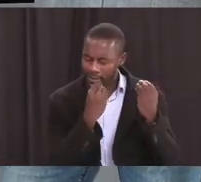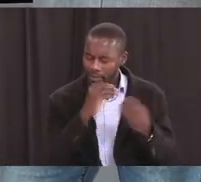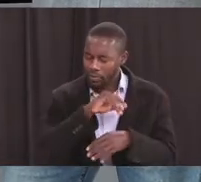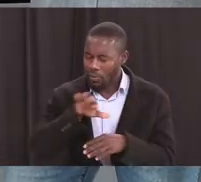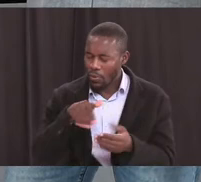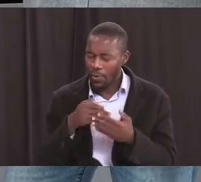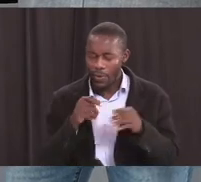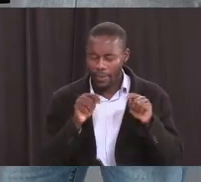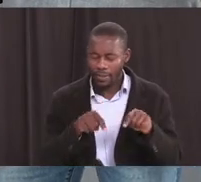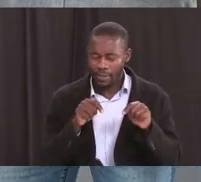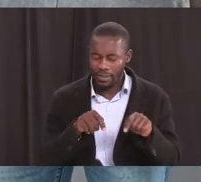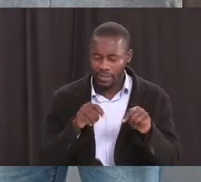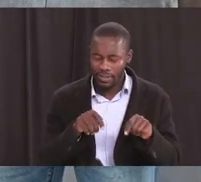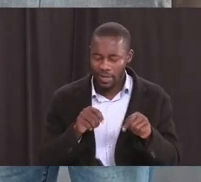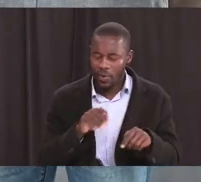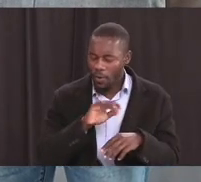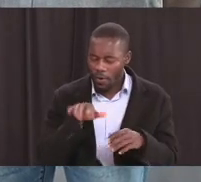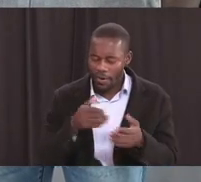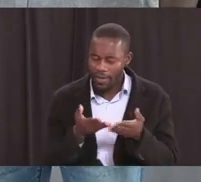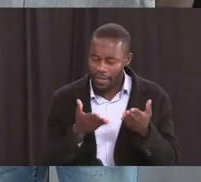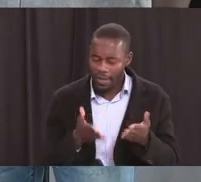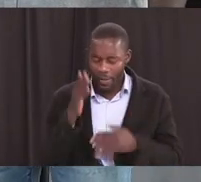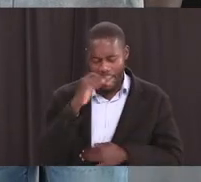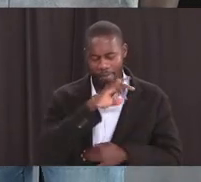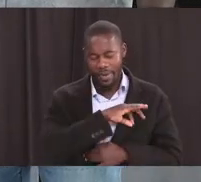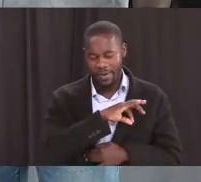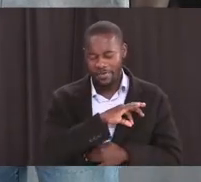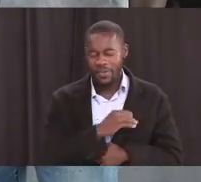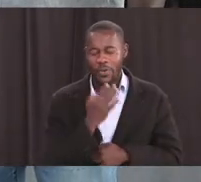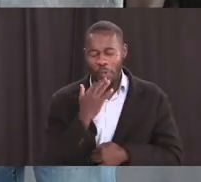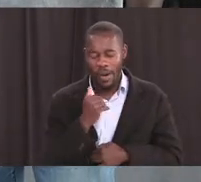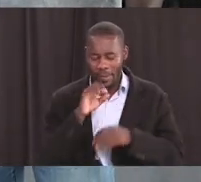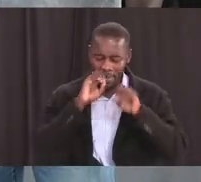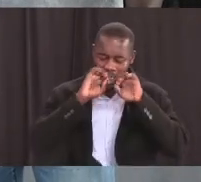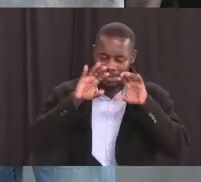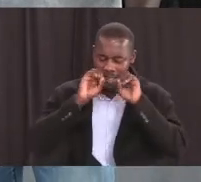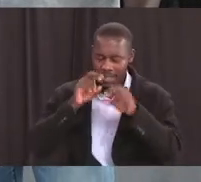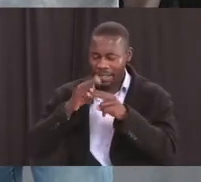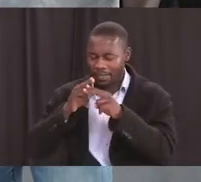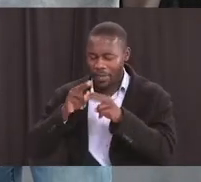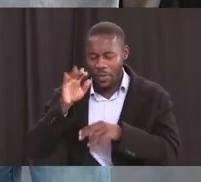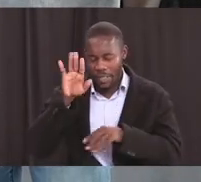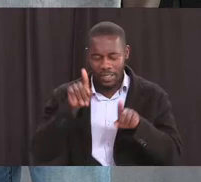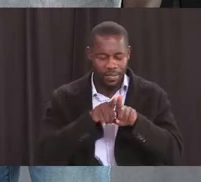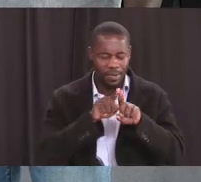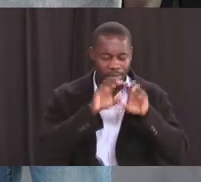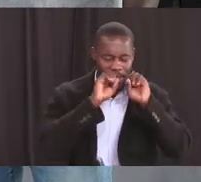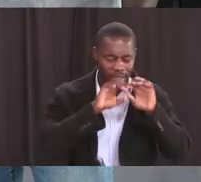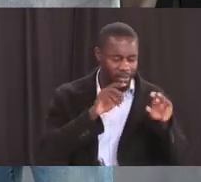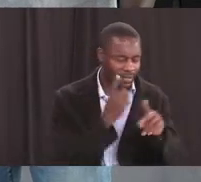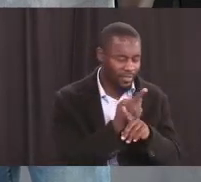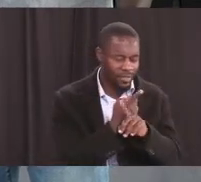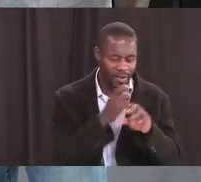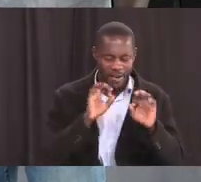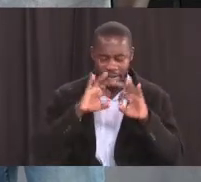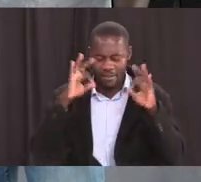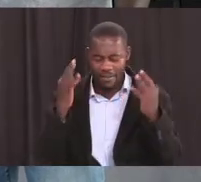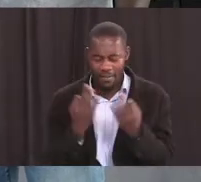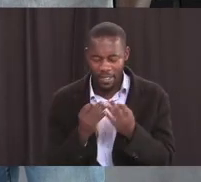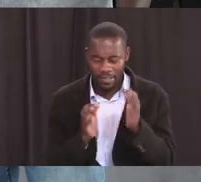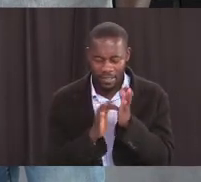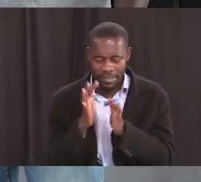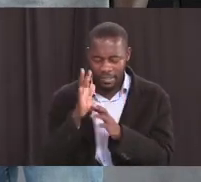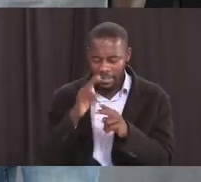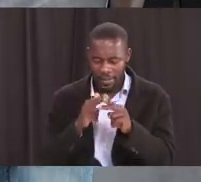yeah, we are here to be taught of you, our Lord Jesus. We bless Cody, we bless his family, even as he is being used of you. In Jesus'